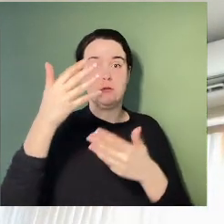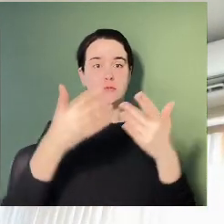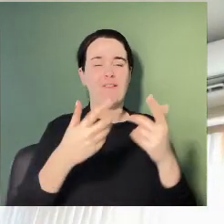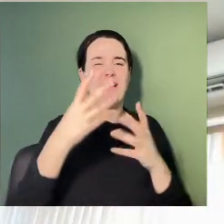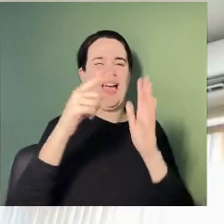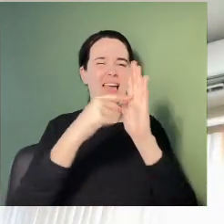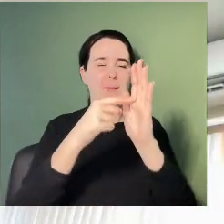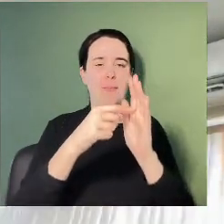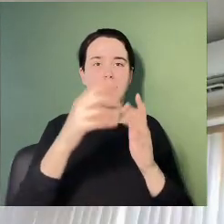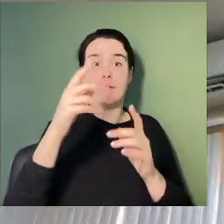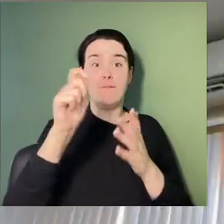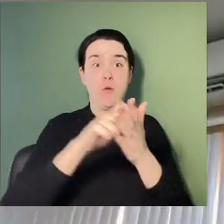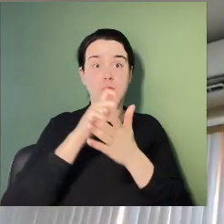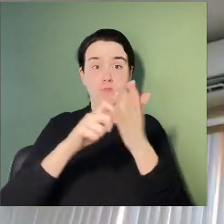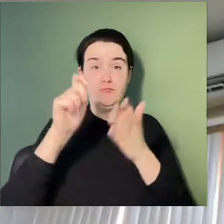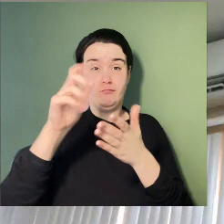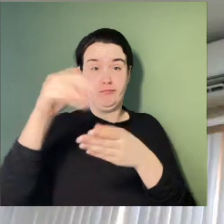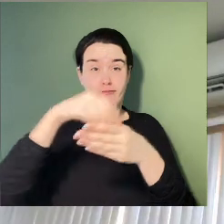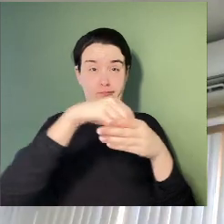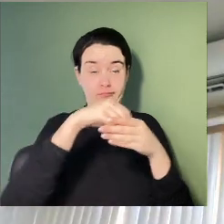process of